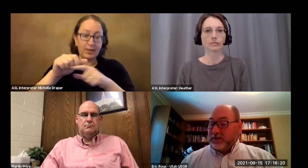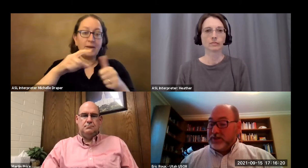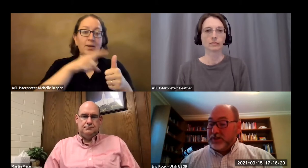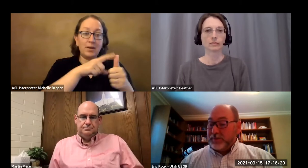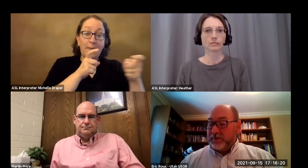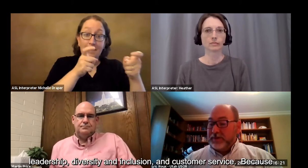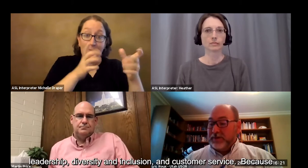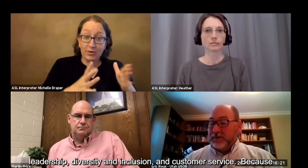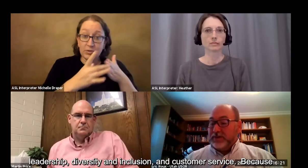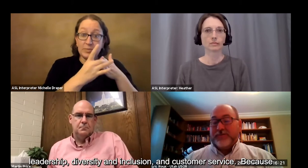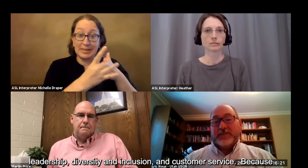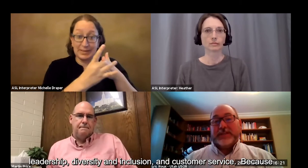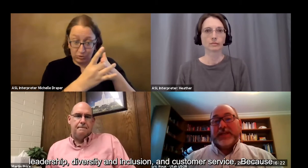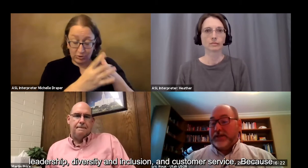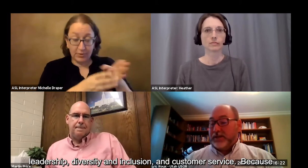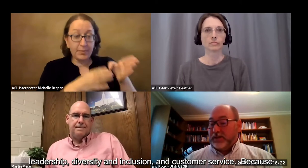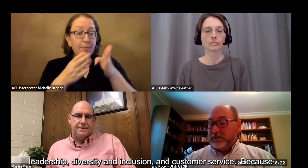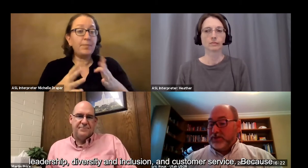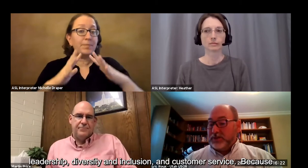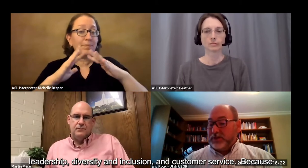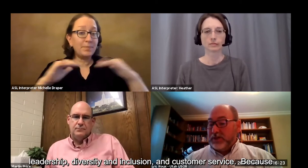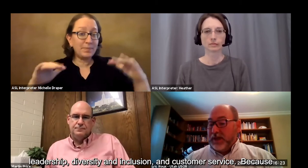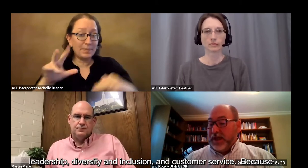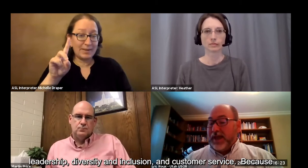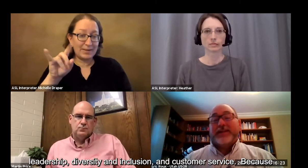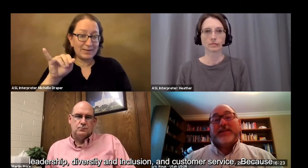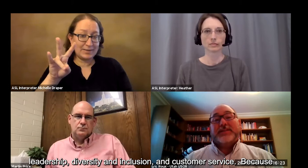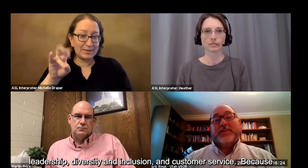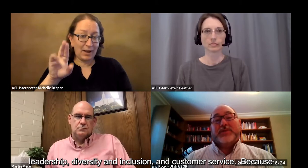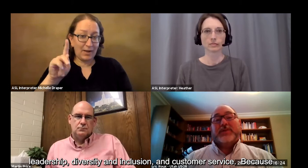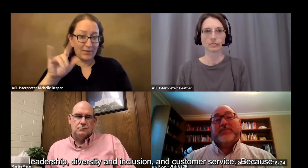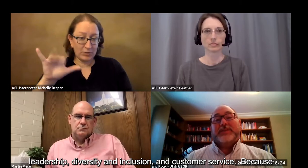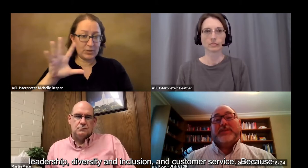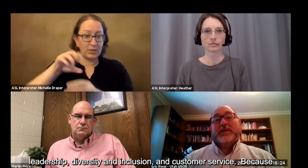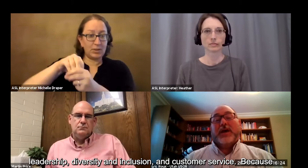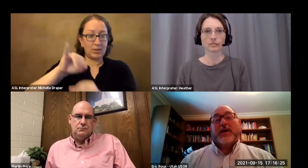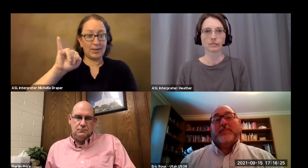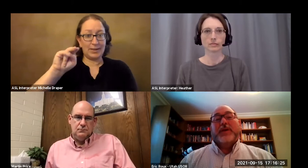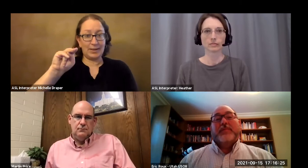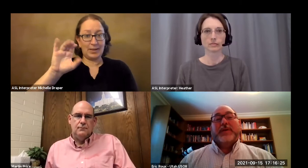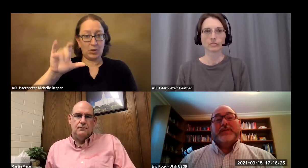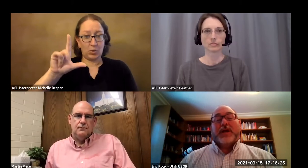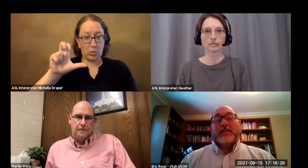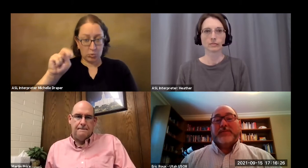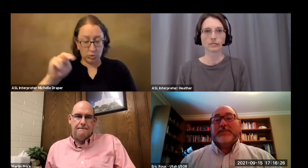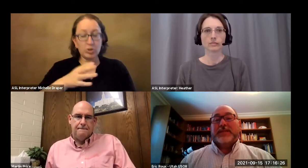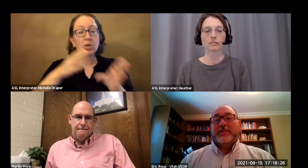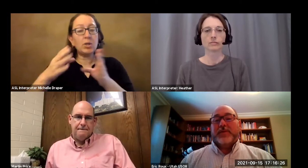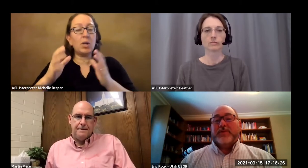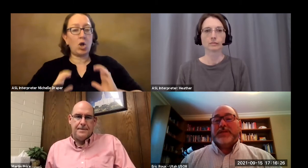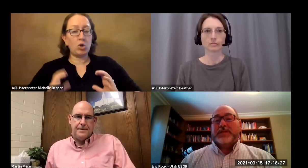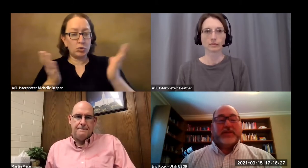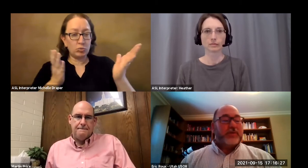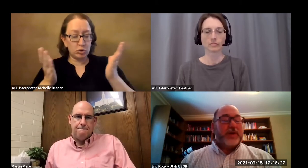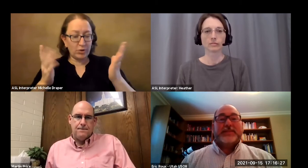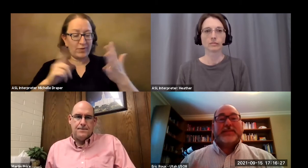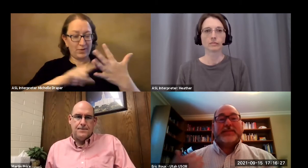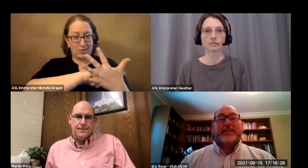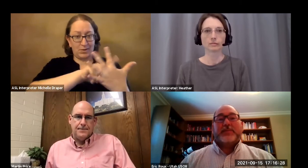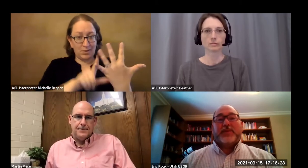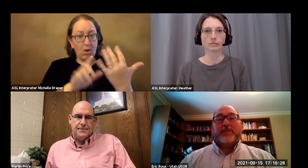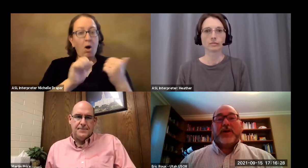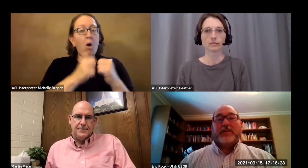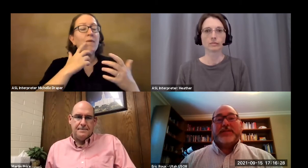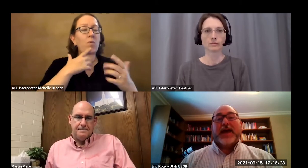and leadership, diversity and inclusion, and customer service, because all of those need to be presented in a way